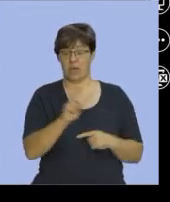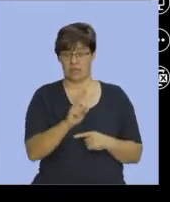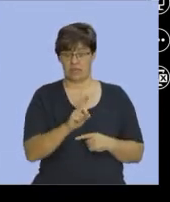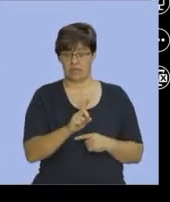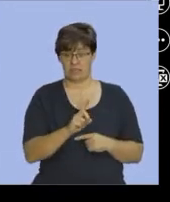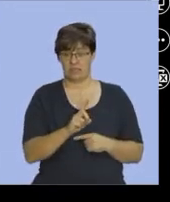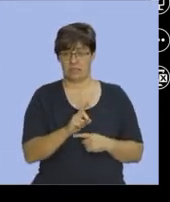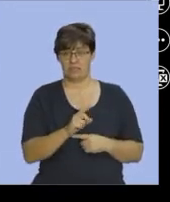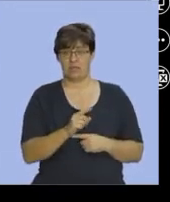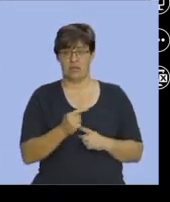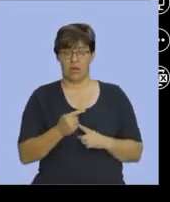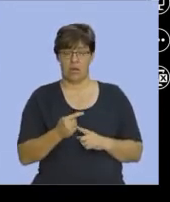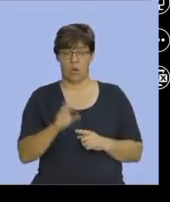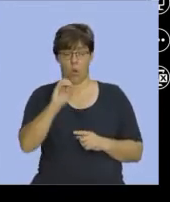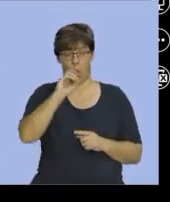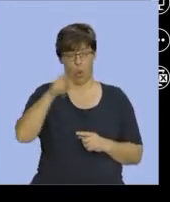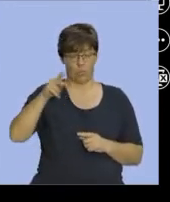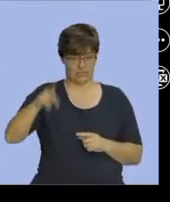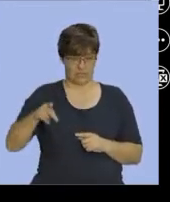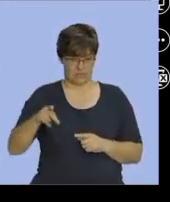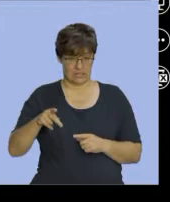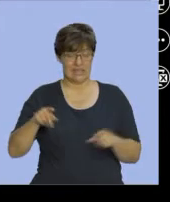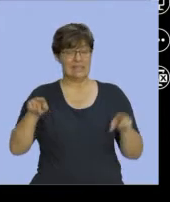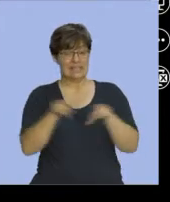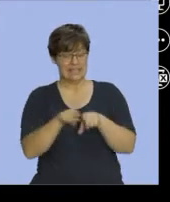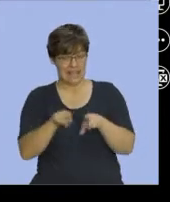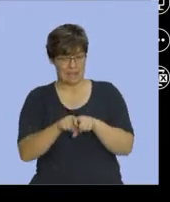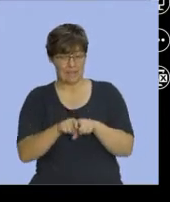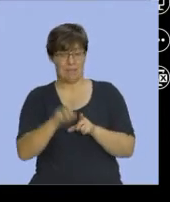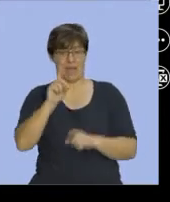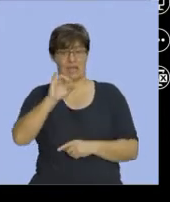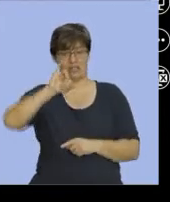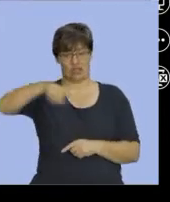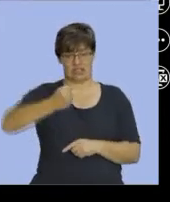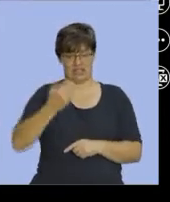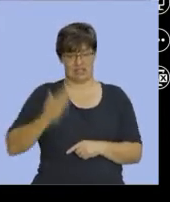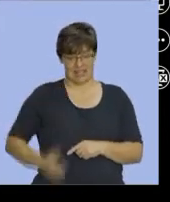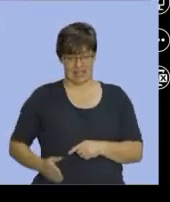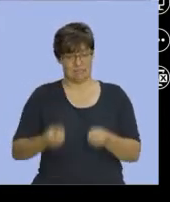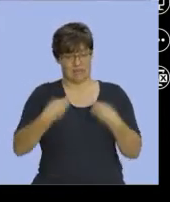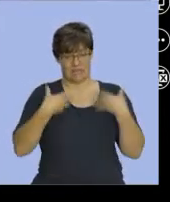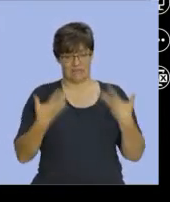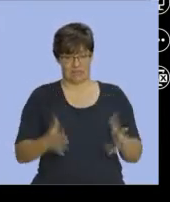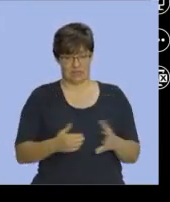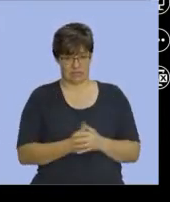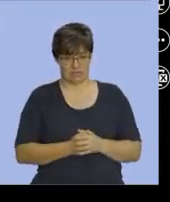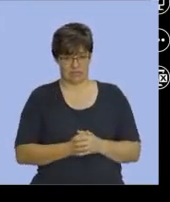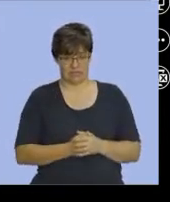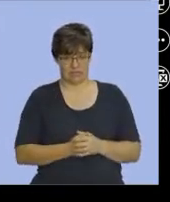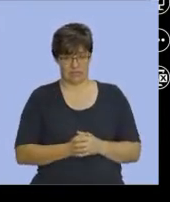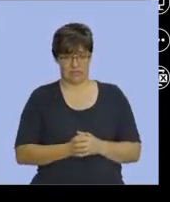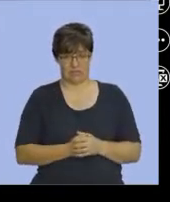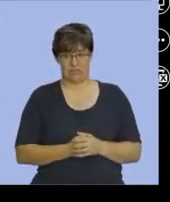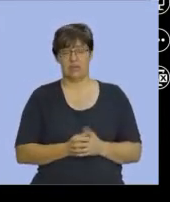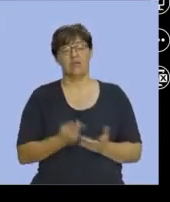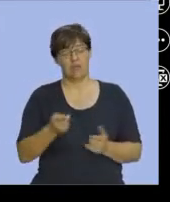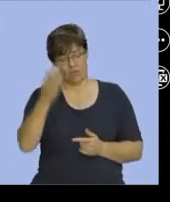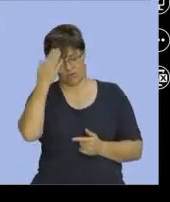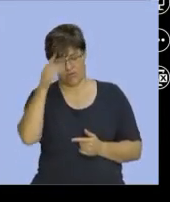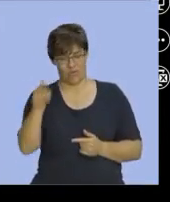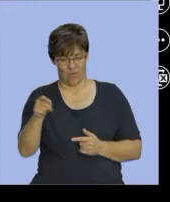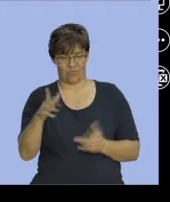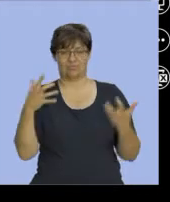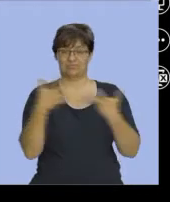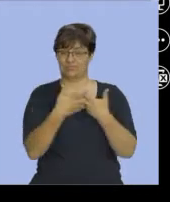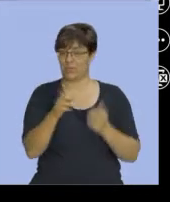I'm now given the opposite and the adjacent. You know for a fact opposite